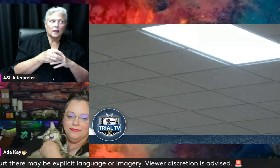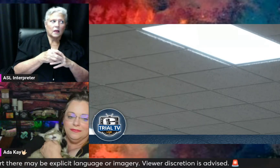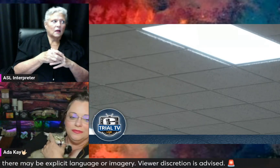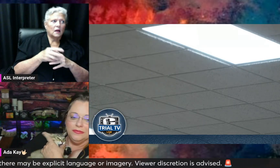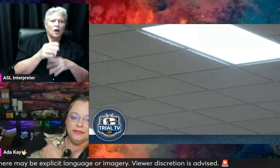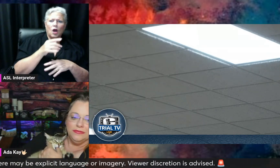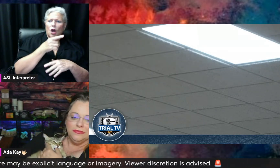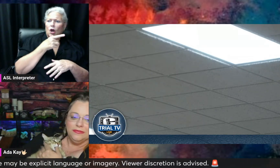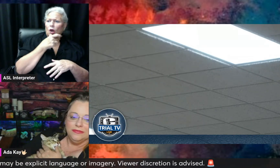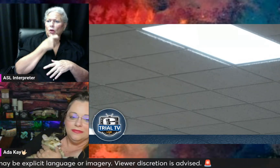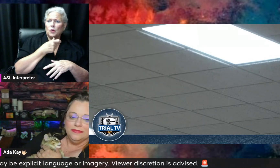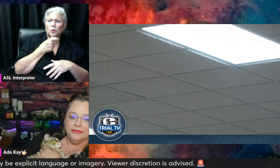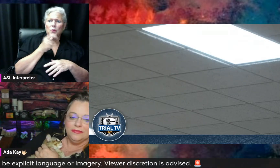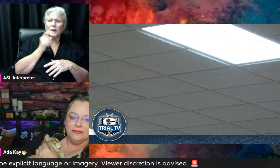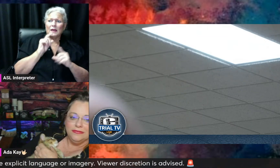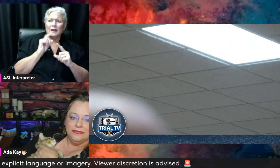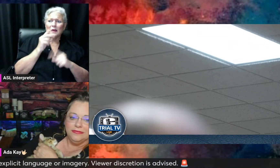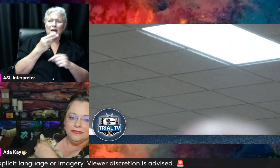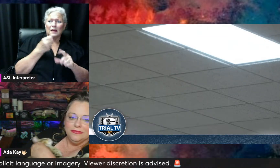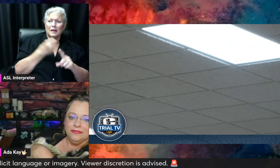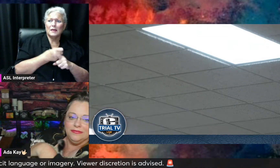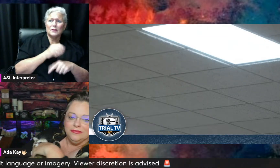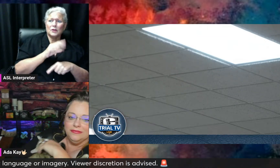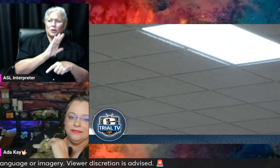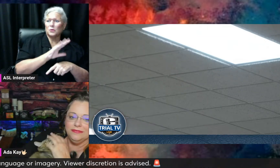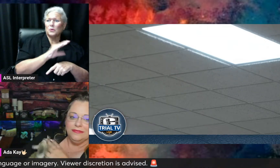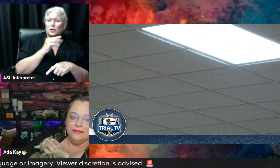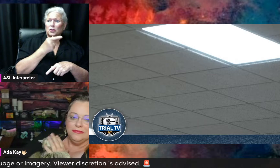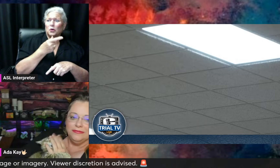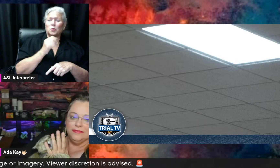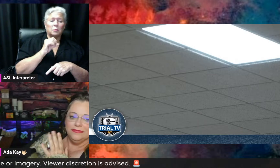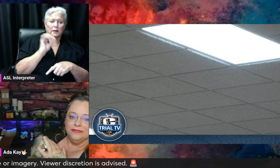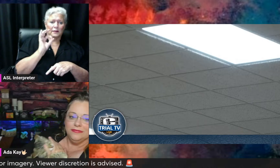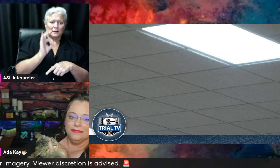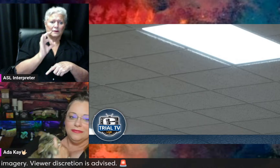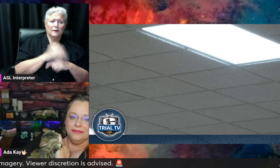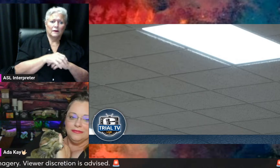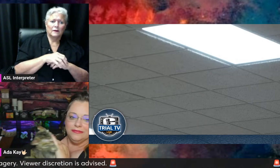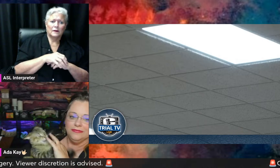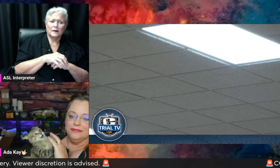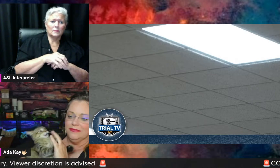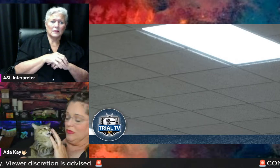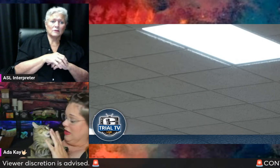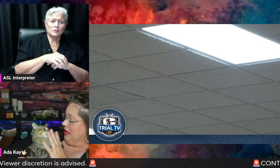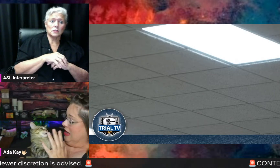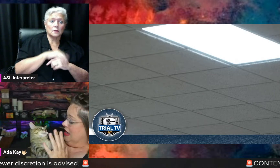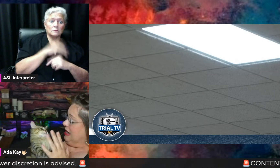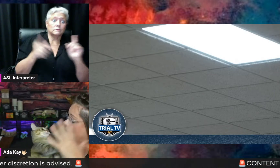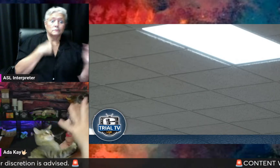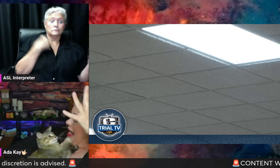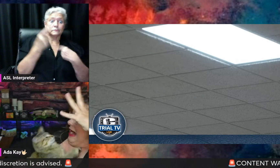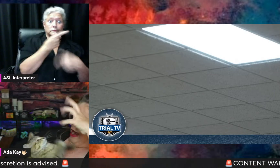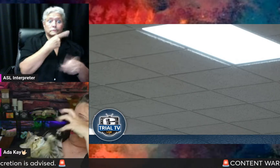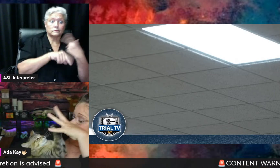like, who hit your go button? And they're just